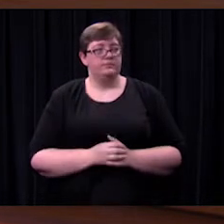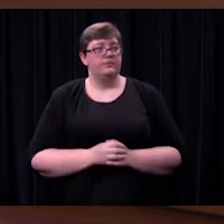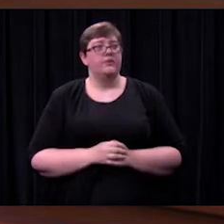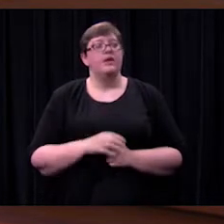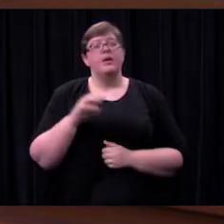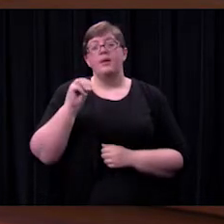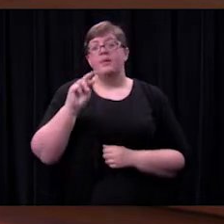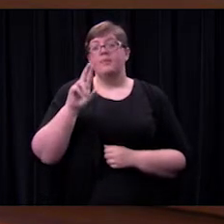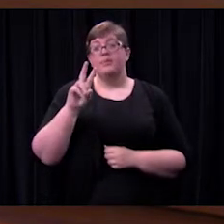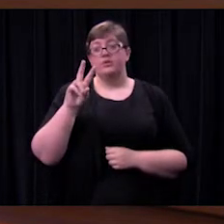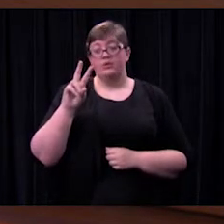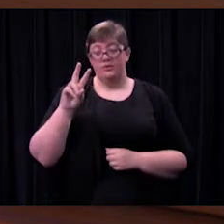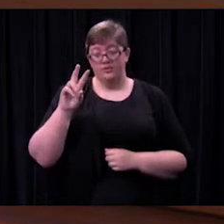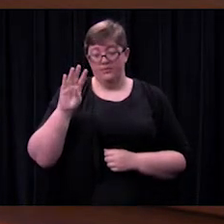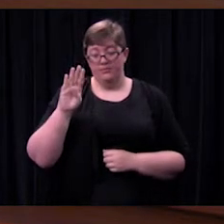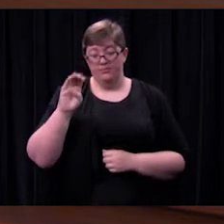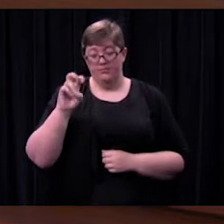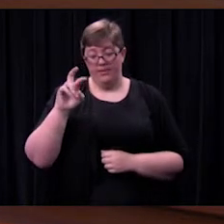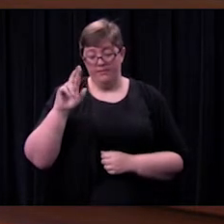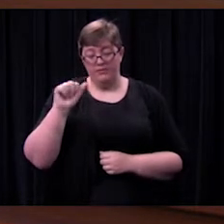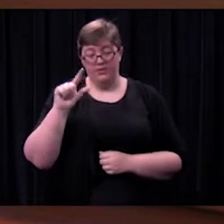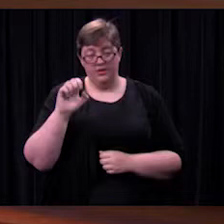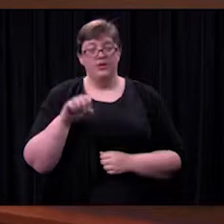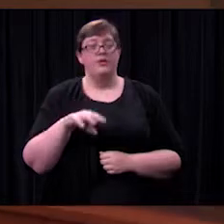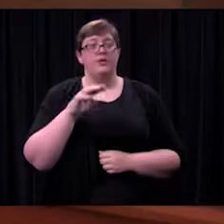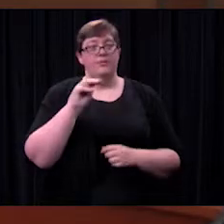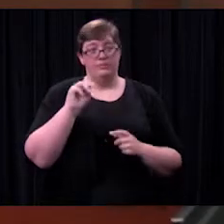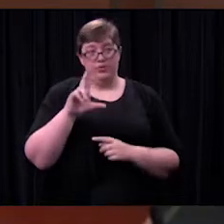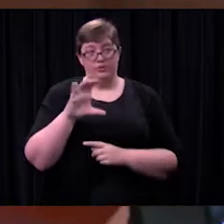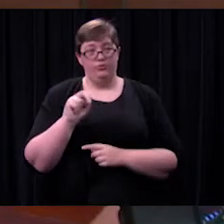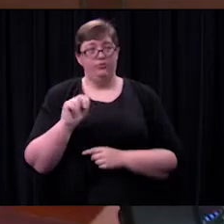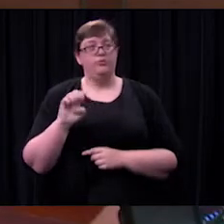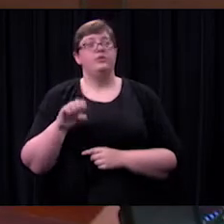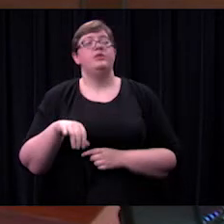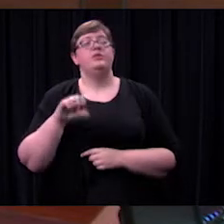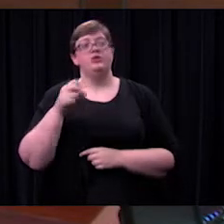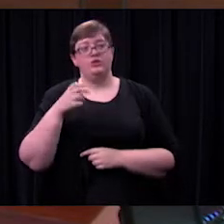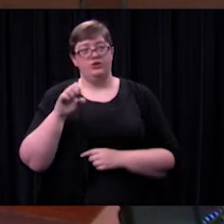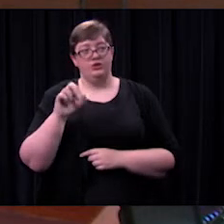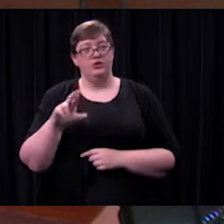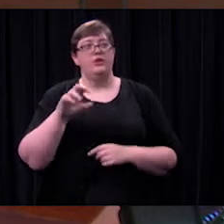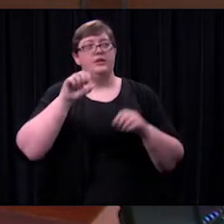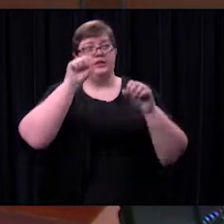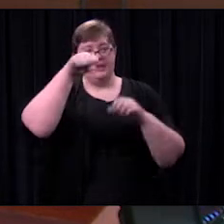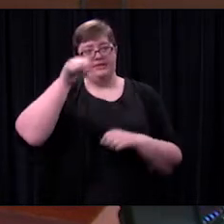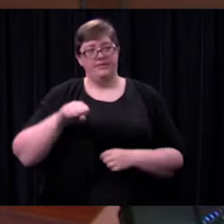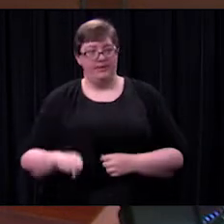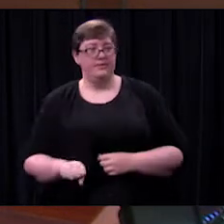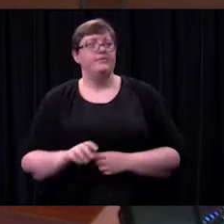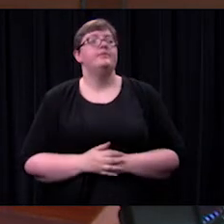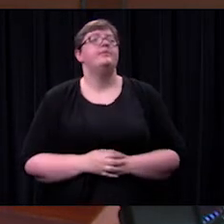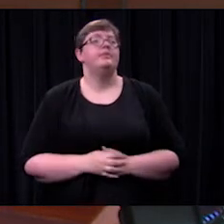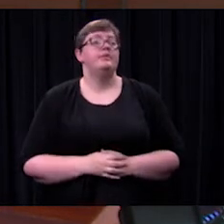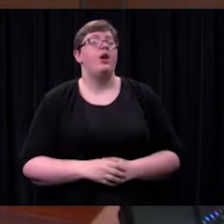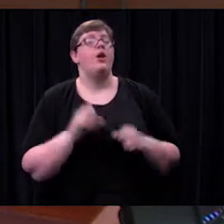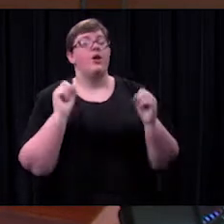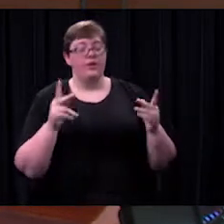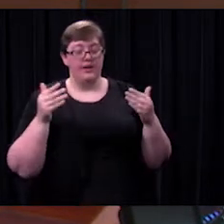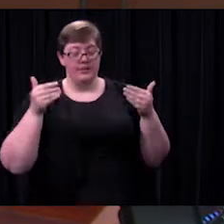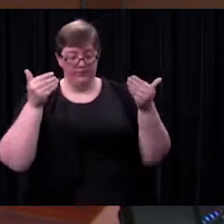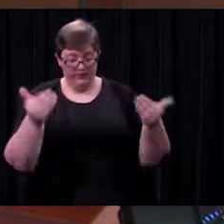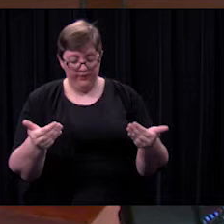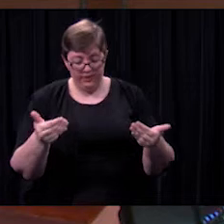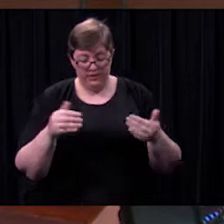Mr. Beveridge? Yes. Mr. McCune? Yes. Mr. Gary? Yes. Mr. Shear? Yes. Okay, moving on to